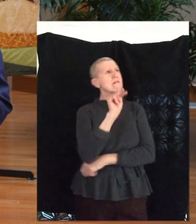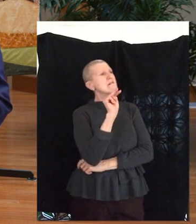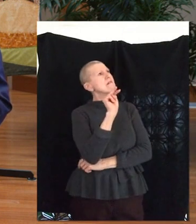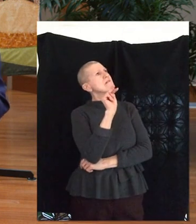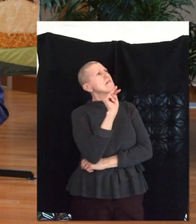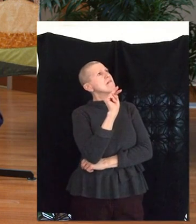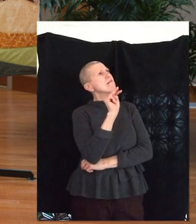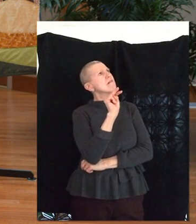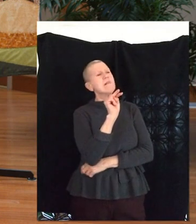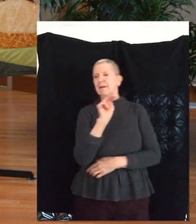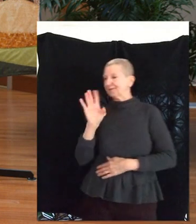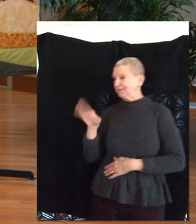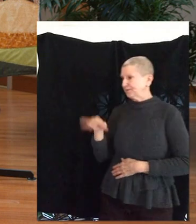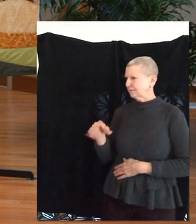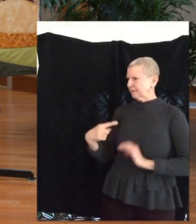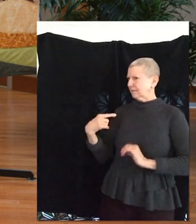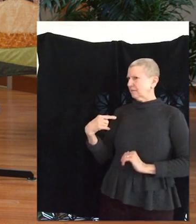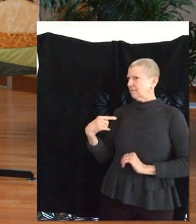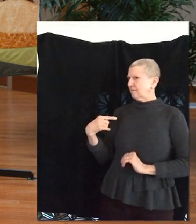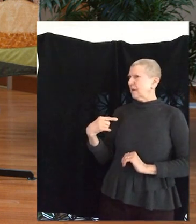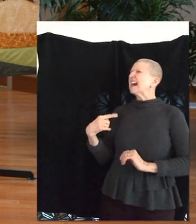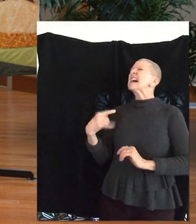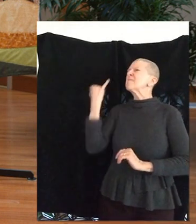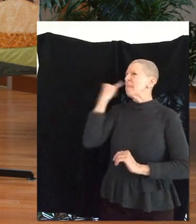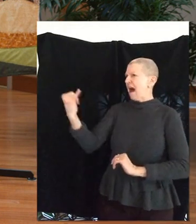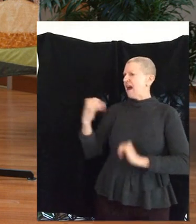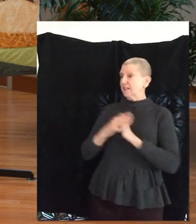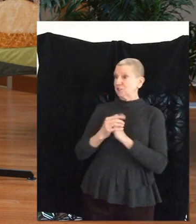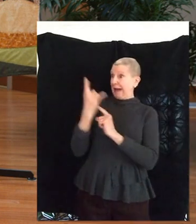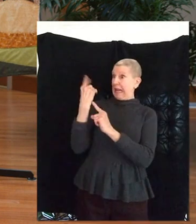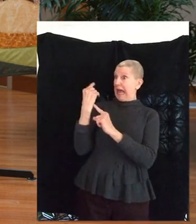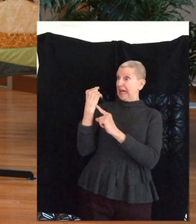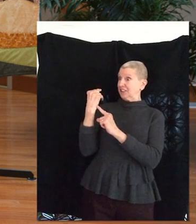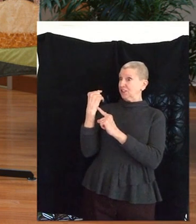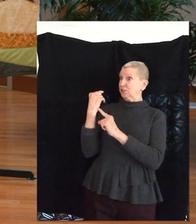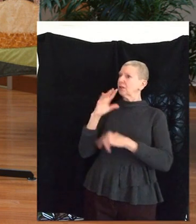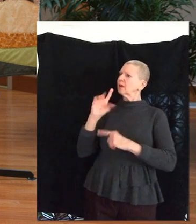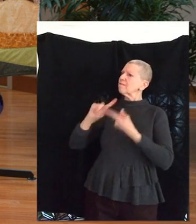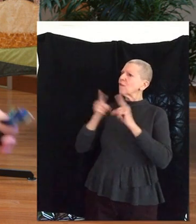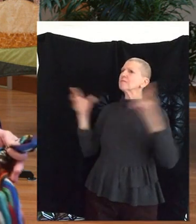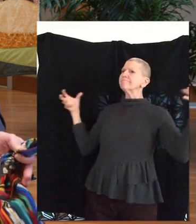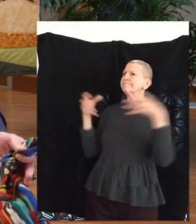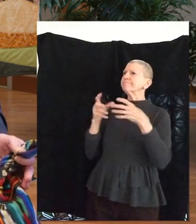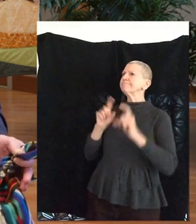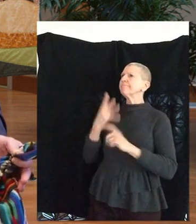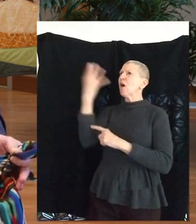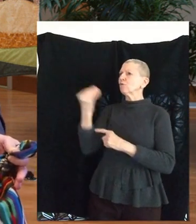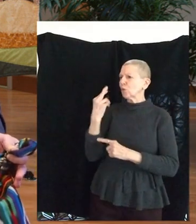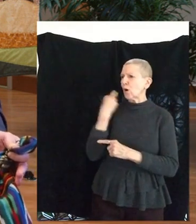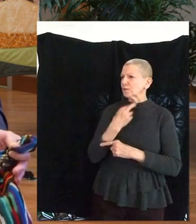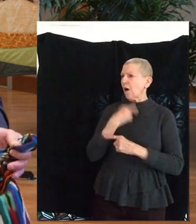Oh, what would it be like last birthday if you went to a restaurant and only you got to eat and no one else